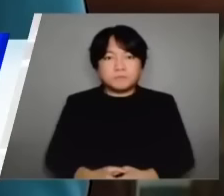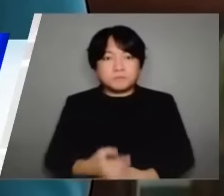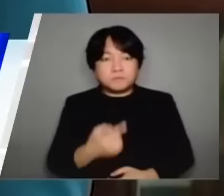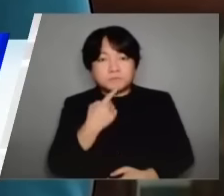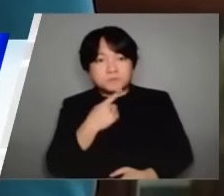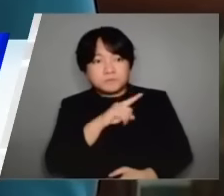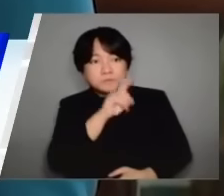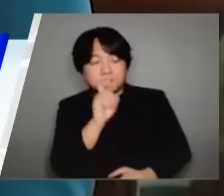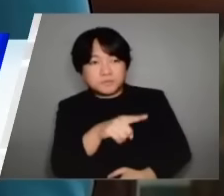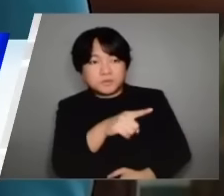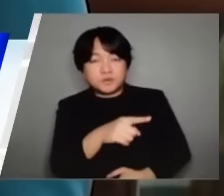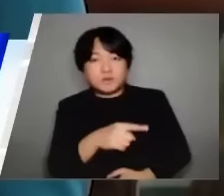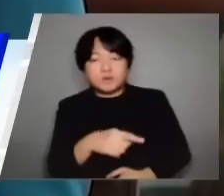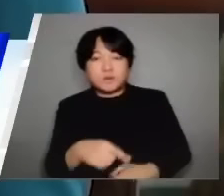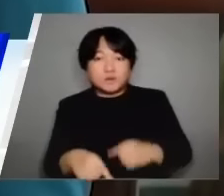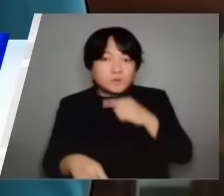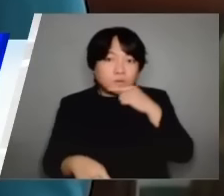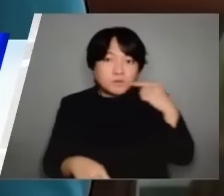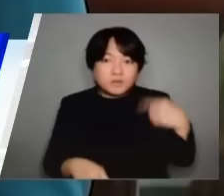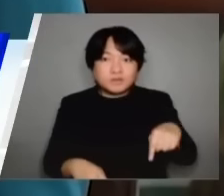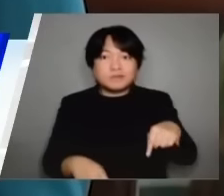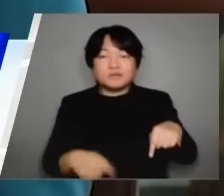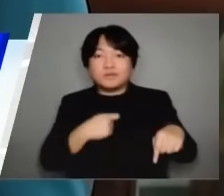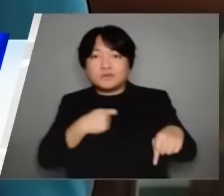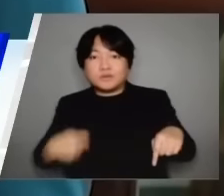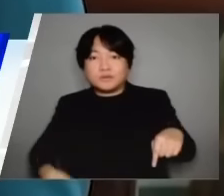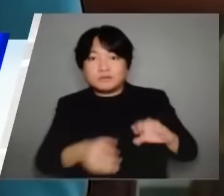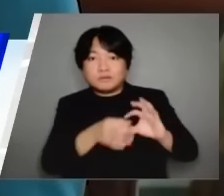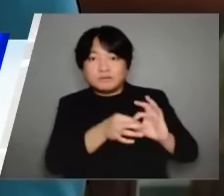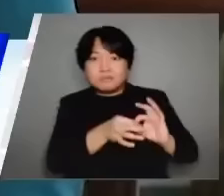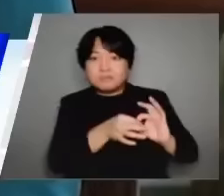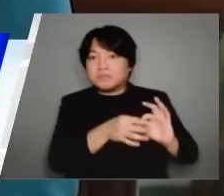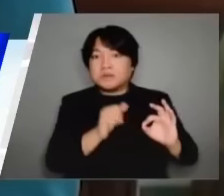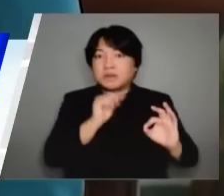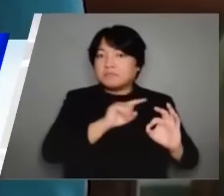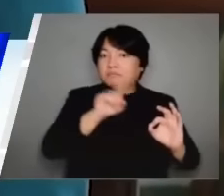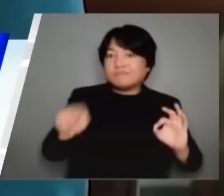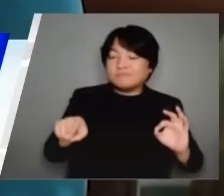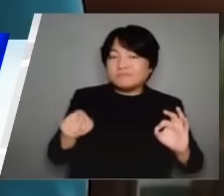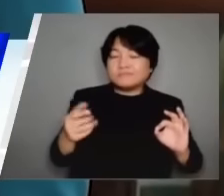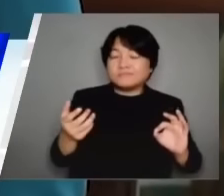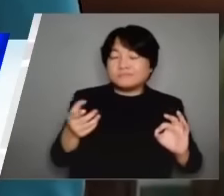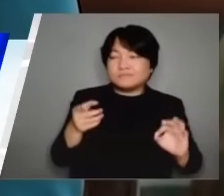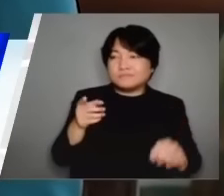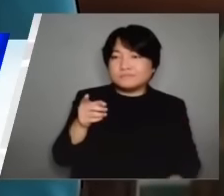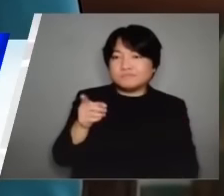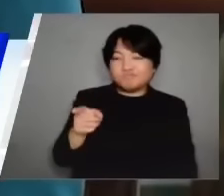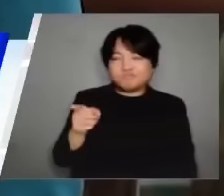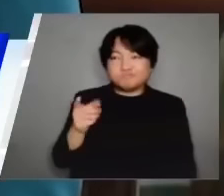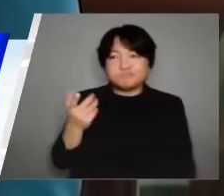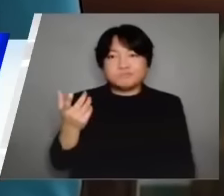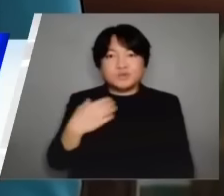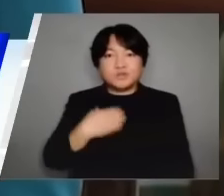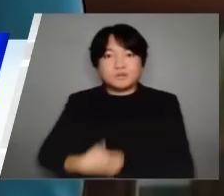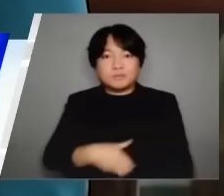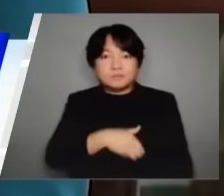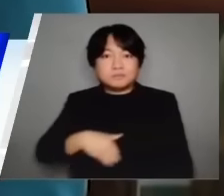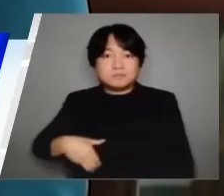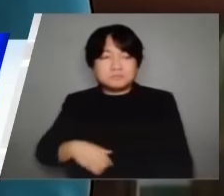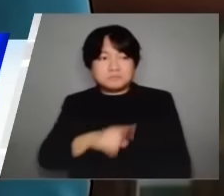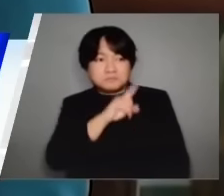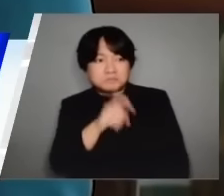undermine summit in switzer this month do you think Russia and China are AF that the summit would become such